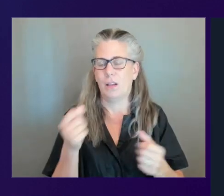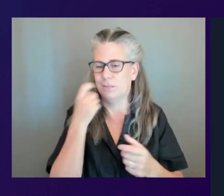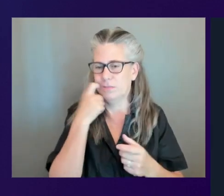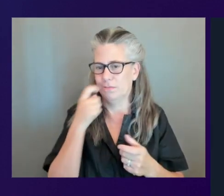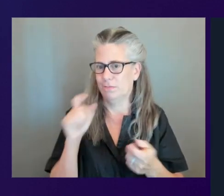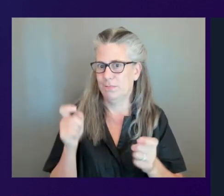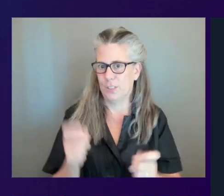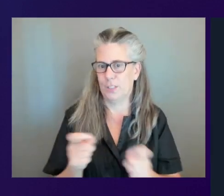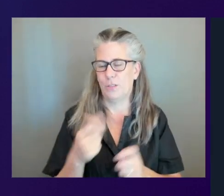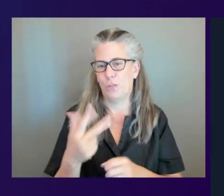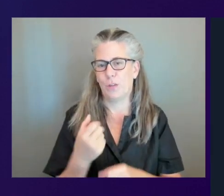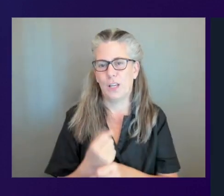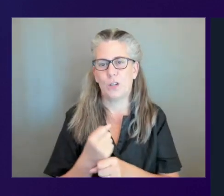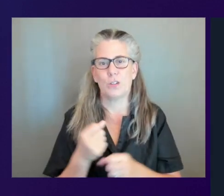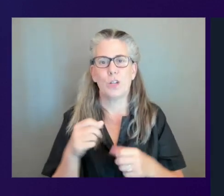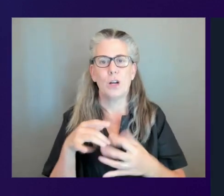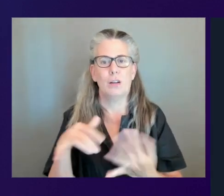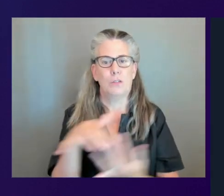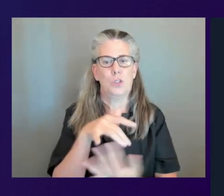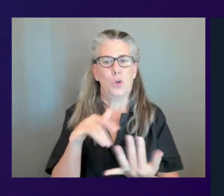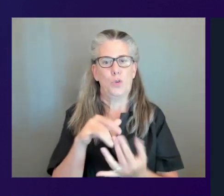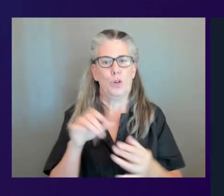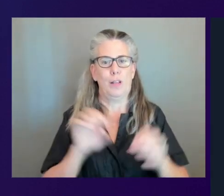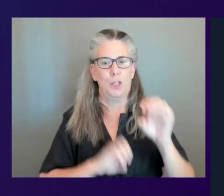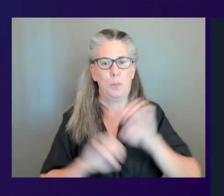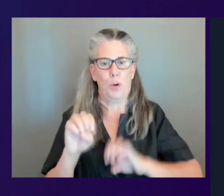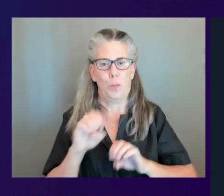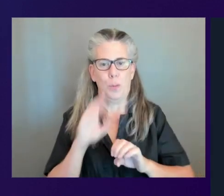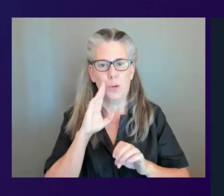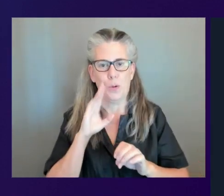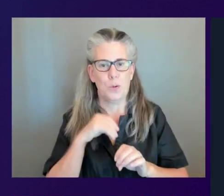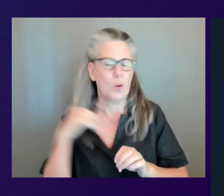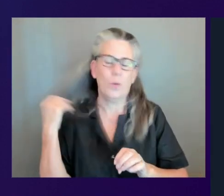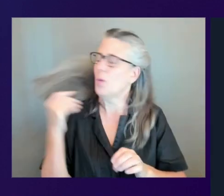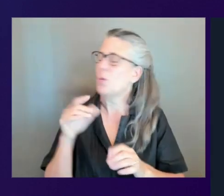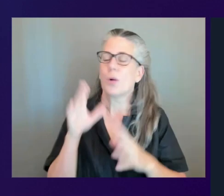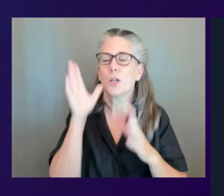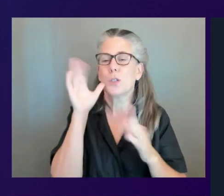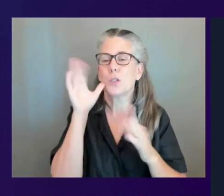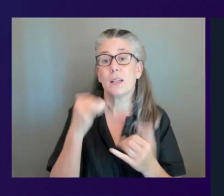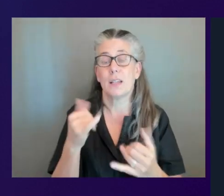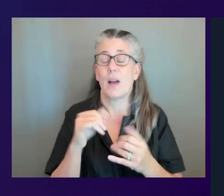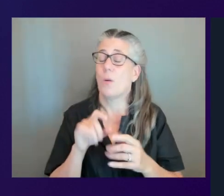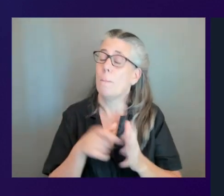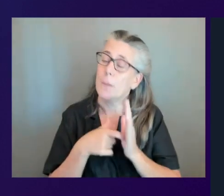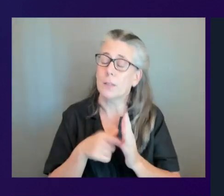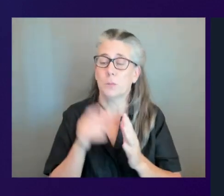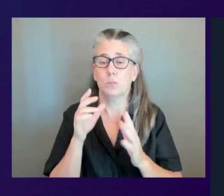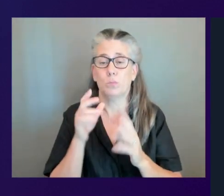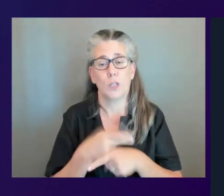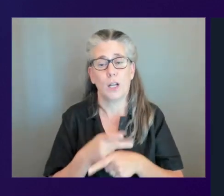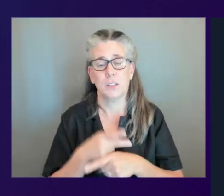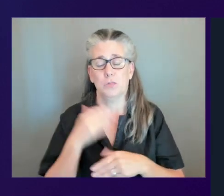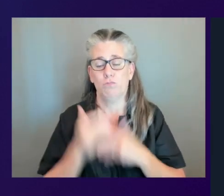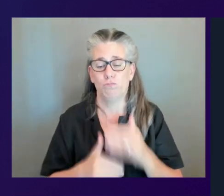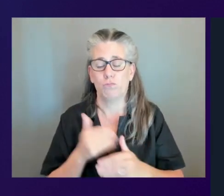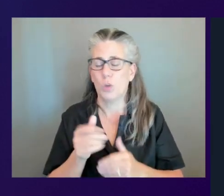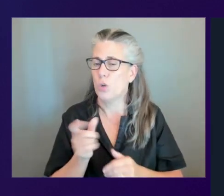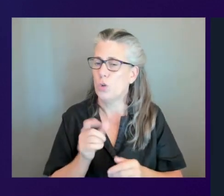experiment that's demonstrated we all kind of expect to be able to be productive wherever we are, right? Whether it's in our office, at a customer site,